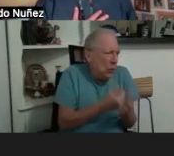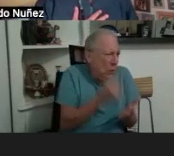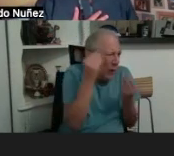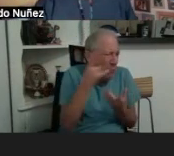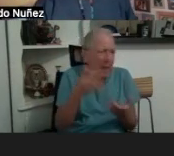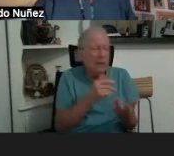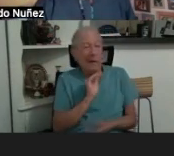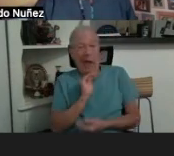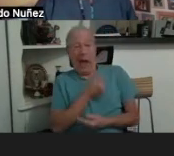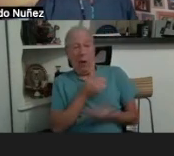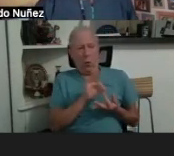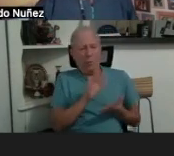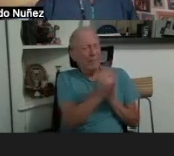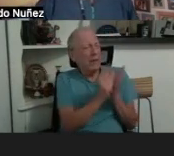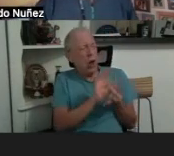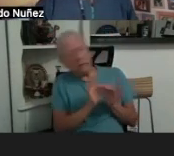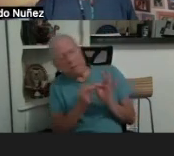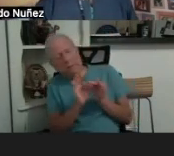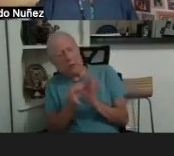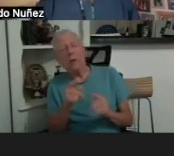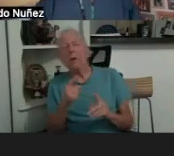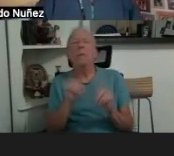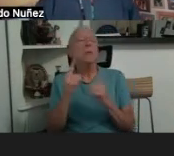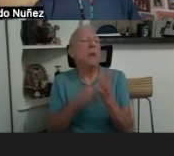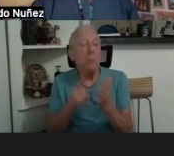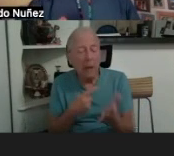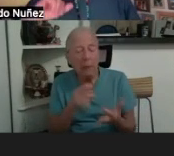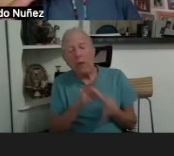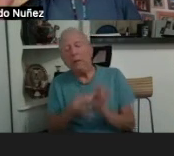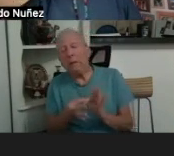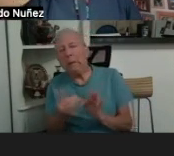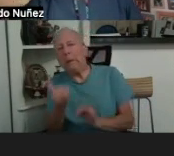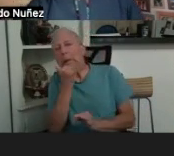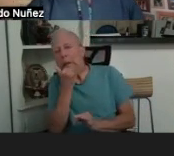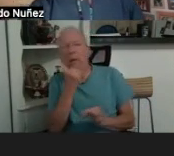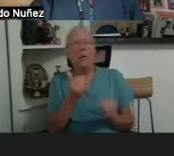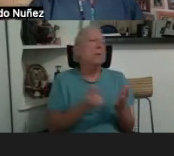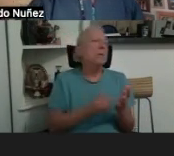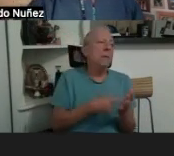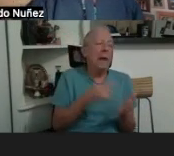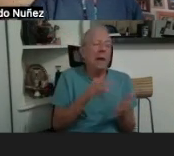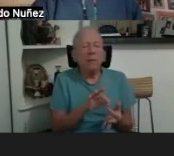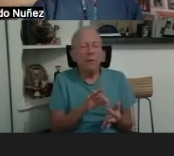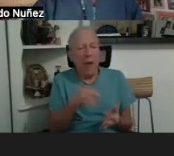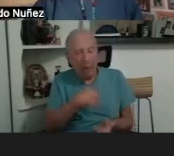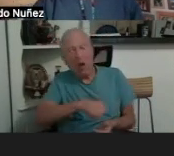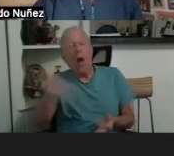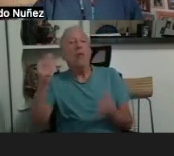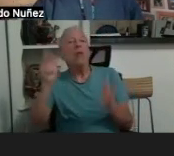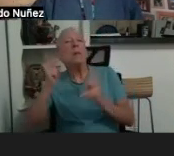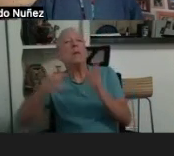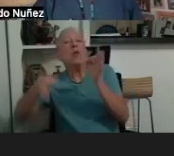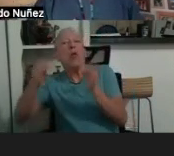interpretation, some information could even turn out to be incorrect or subject to some other interpretation by courts or